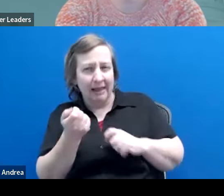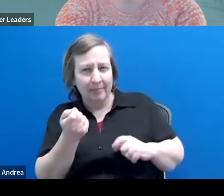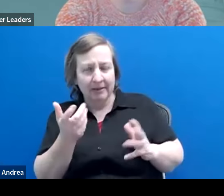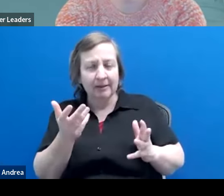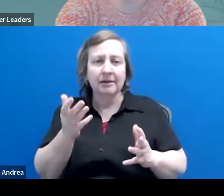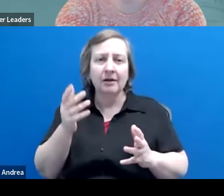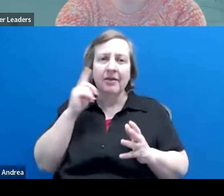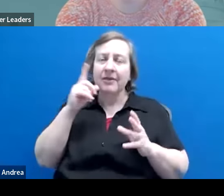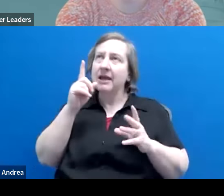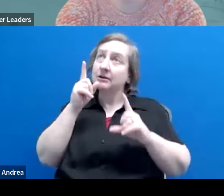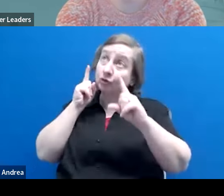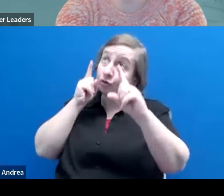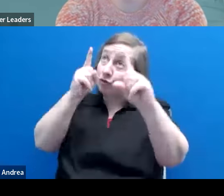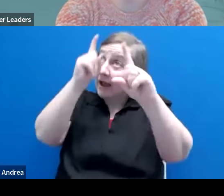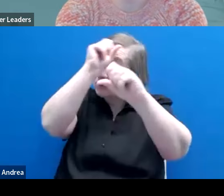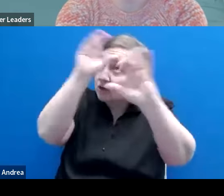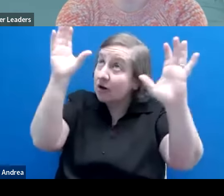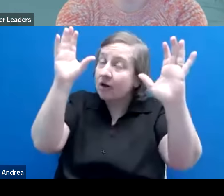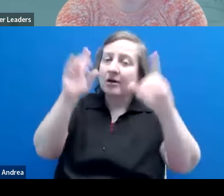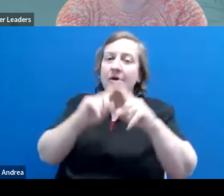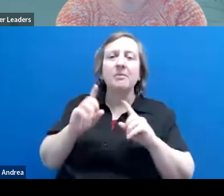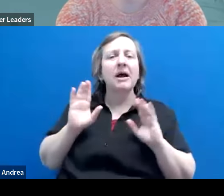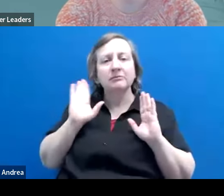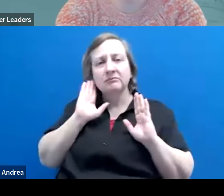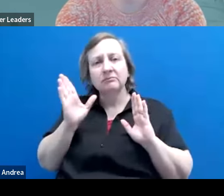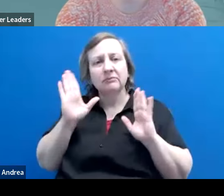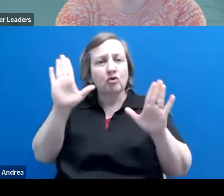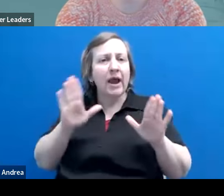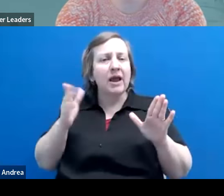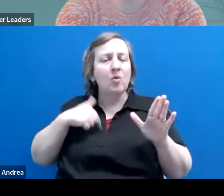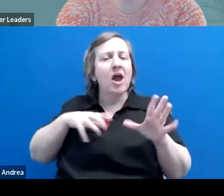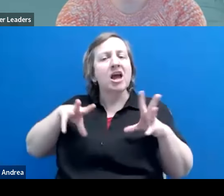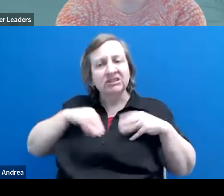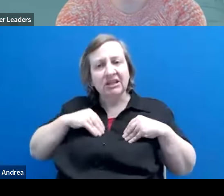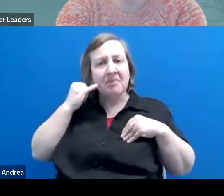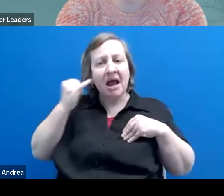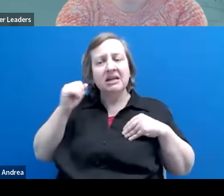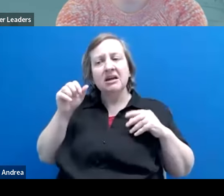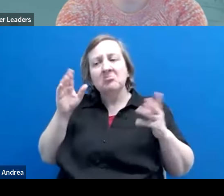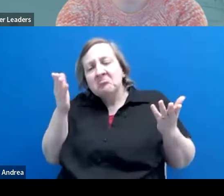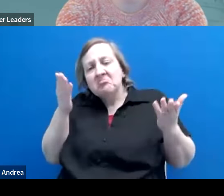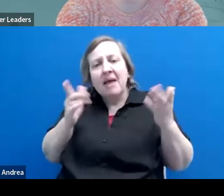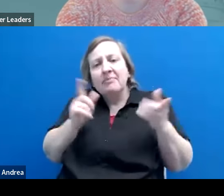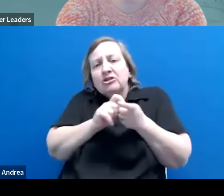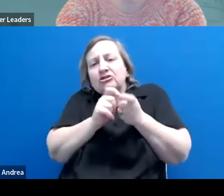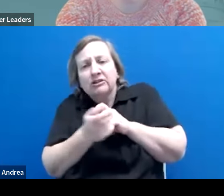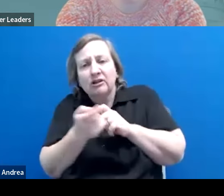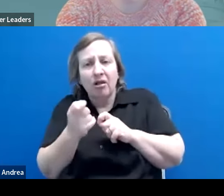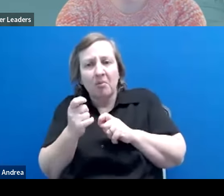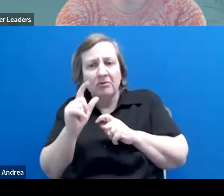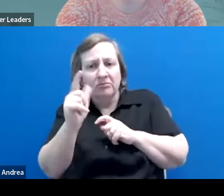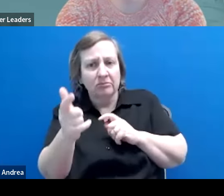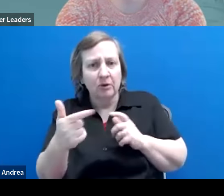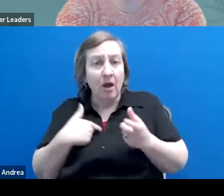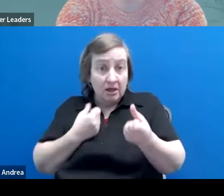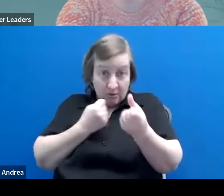of directional piece to it. But it would be great if we also just gave ourselves permission to know that that may change along the way. So I'm